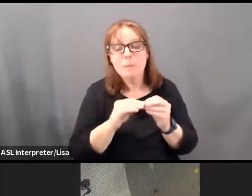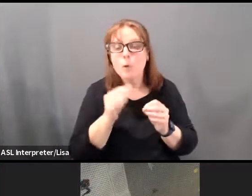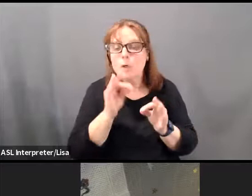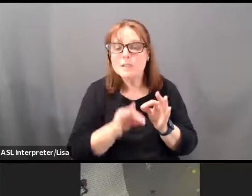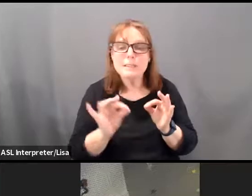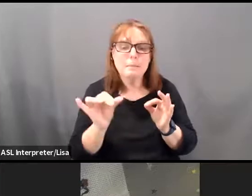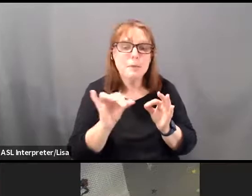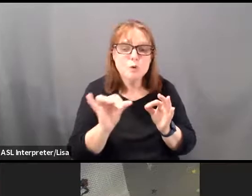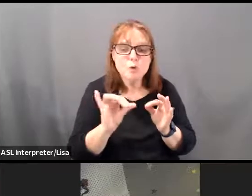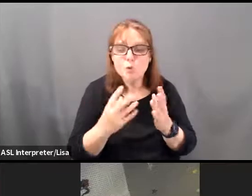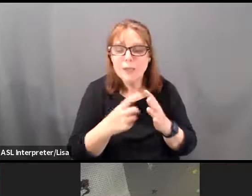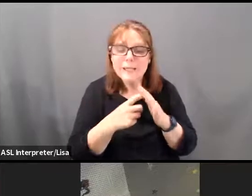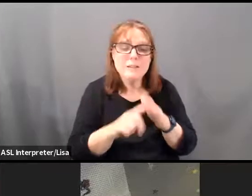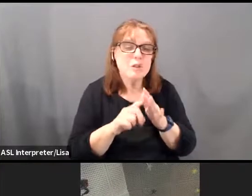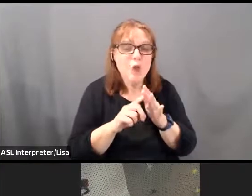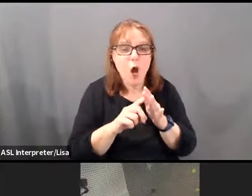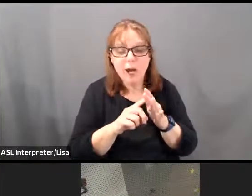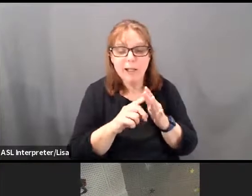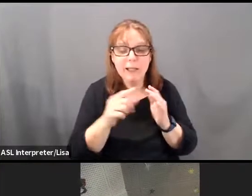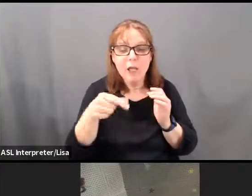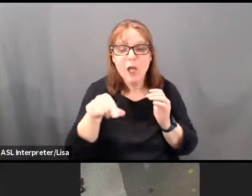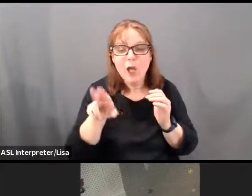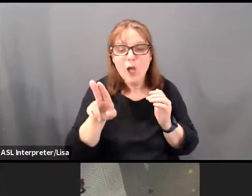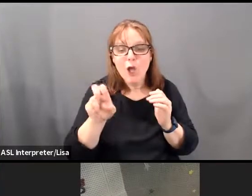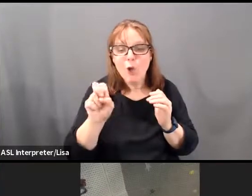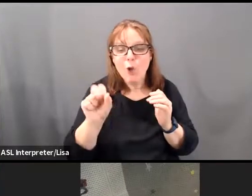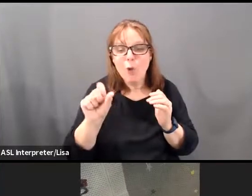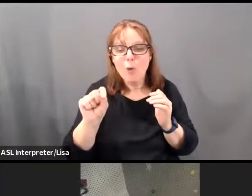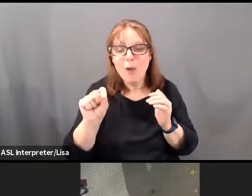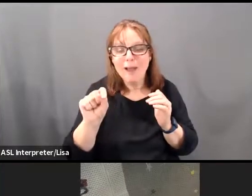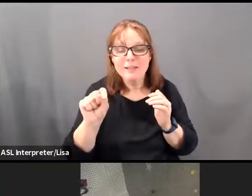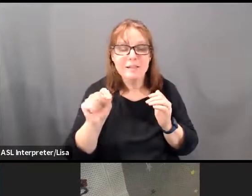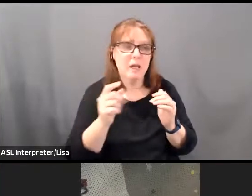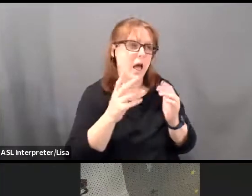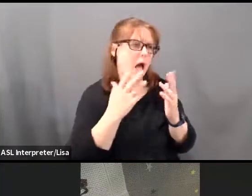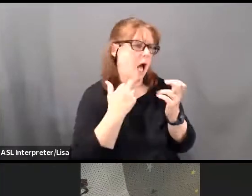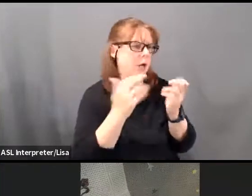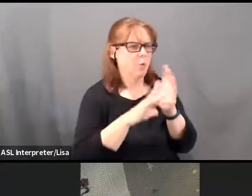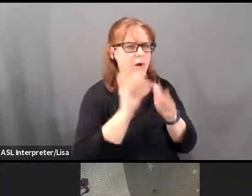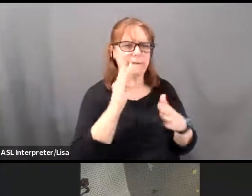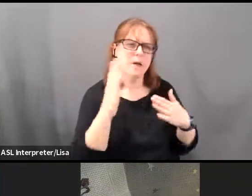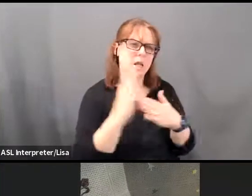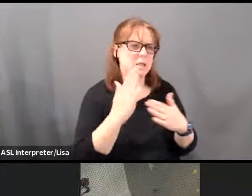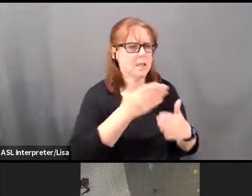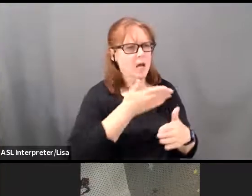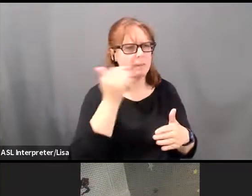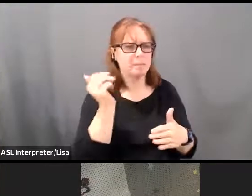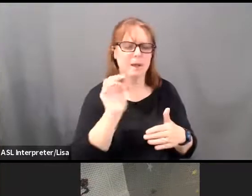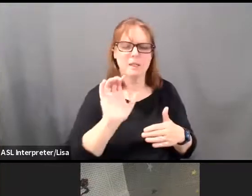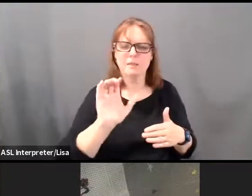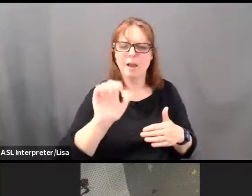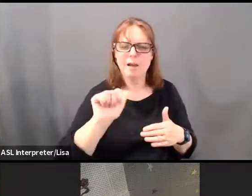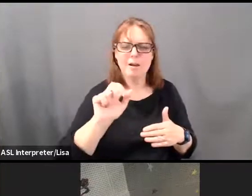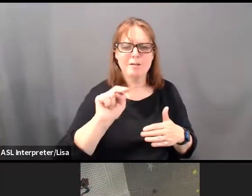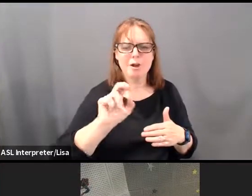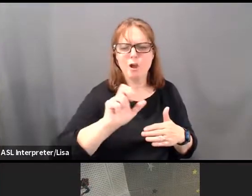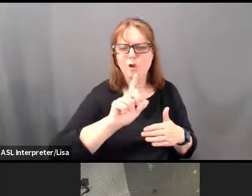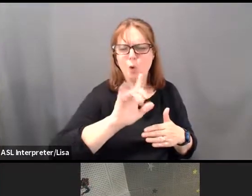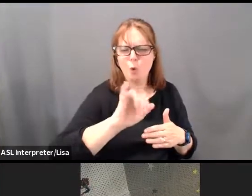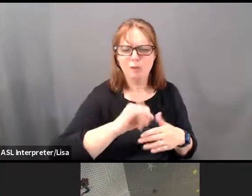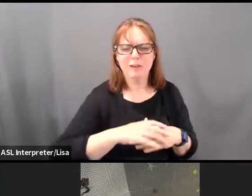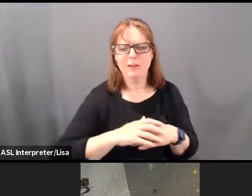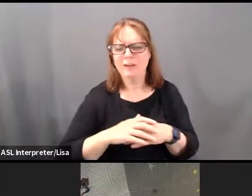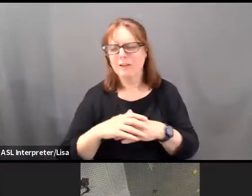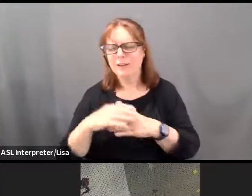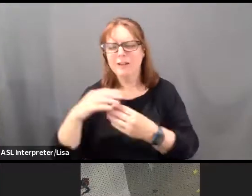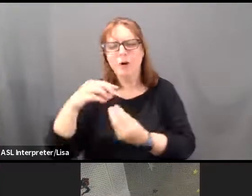a quest. Find a quest, right? I want to find the best cannoli in Rhode Island. That's a quest. You want to find the best soft ice cream in Rhode Island.